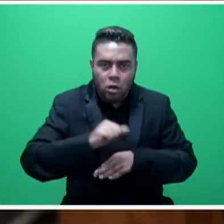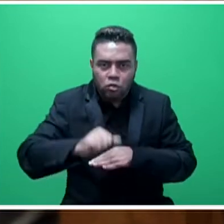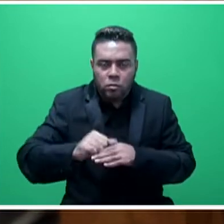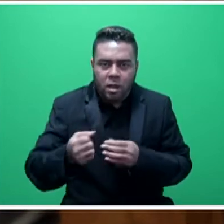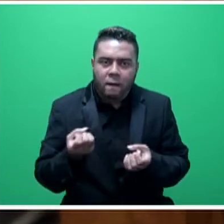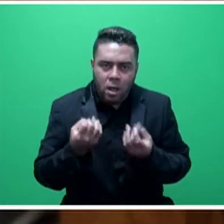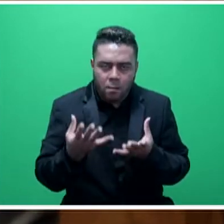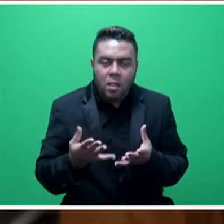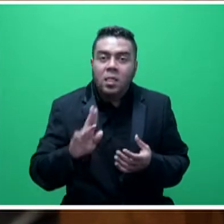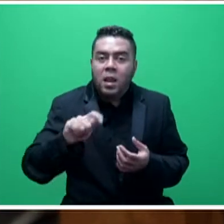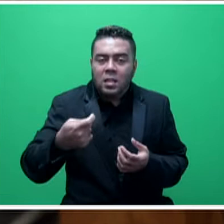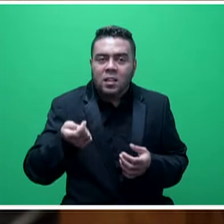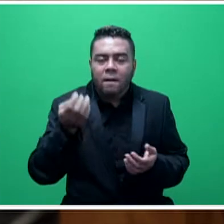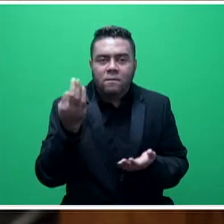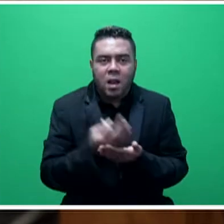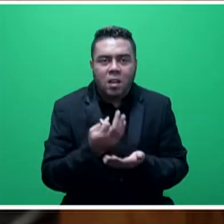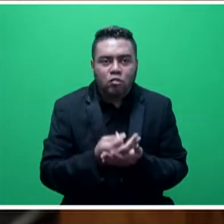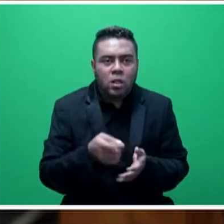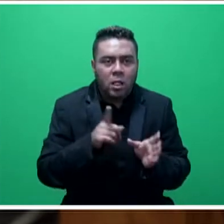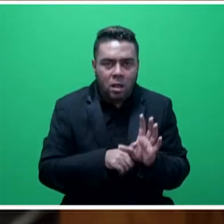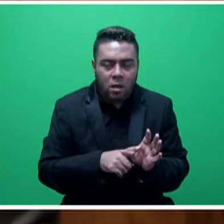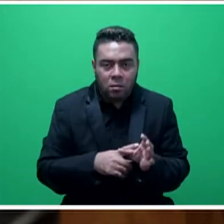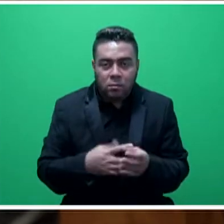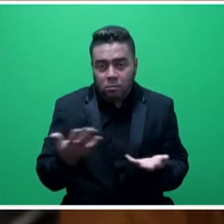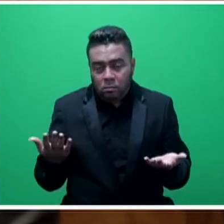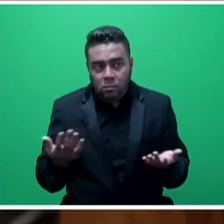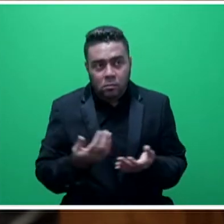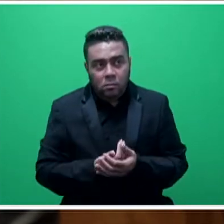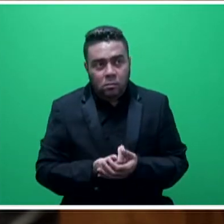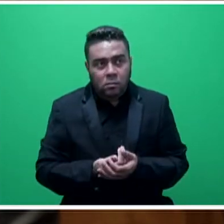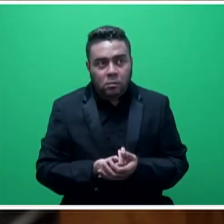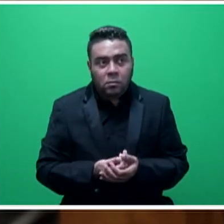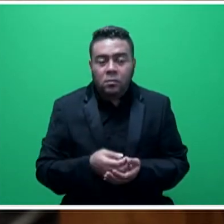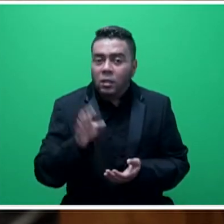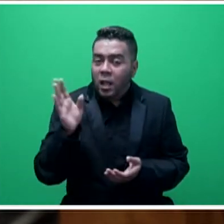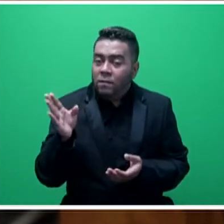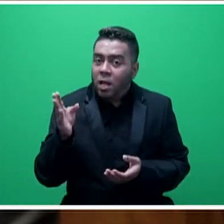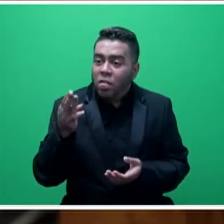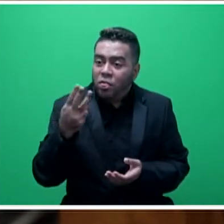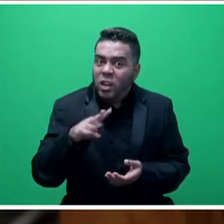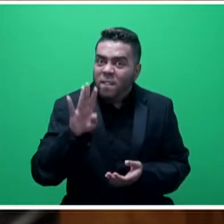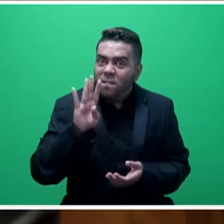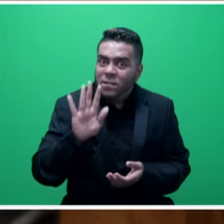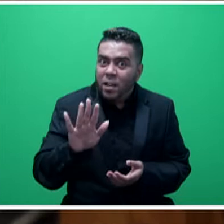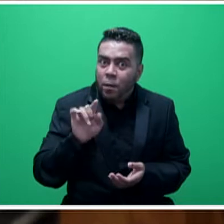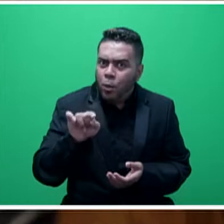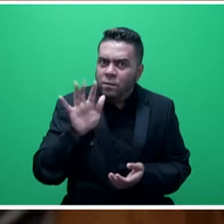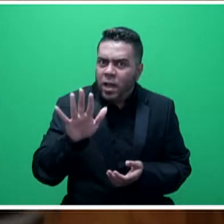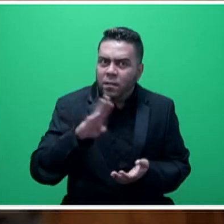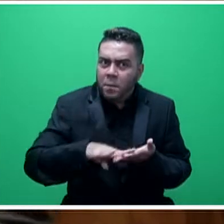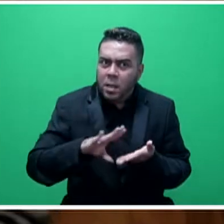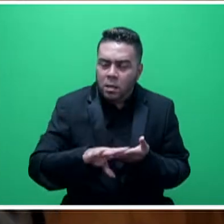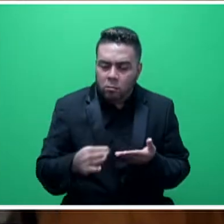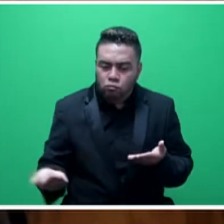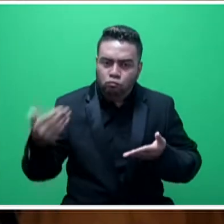Mr. Speaker said, currently 2,525 students, it is costing government $35.5 million. And with a further addition of